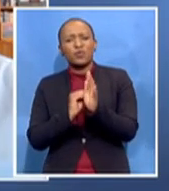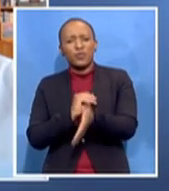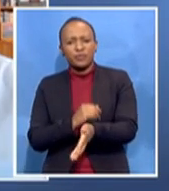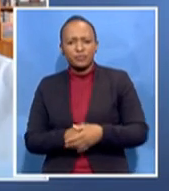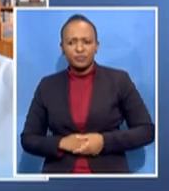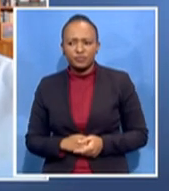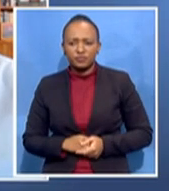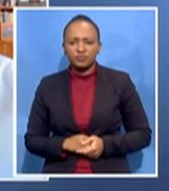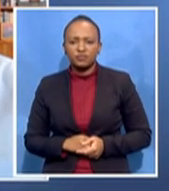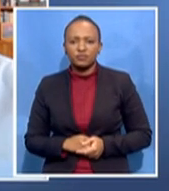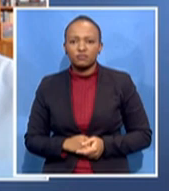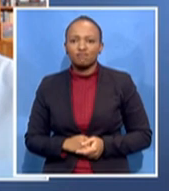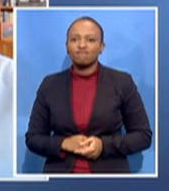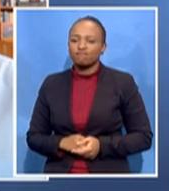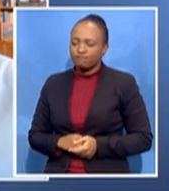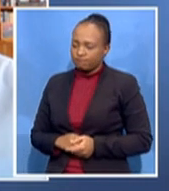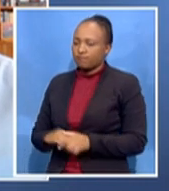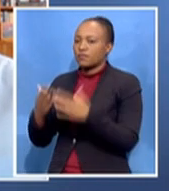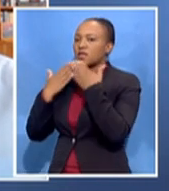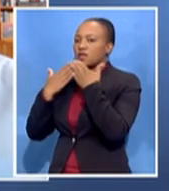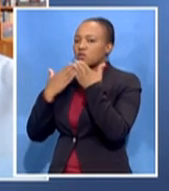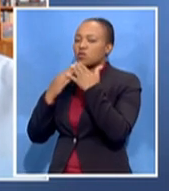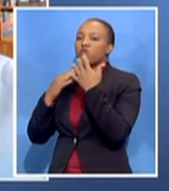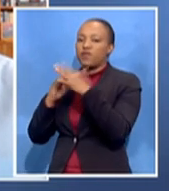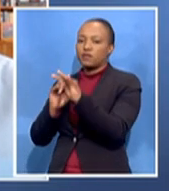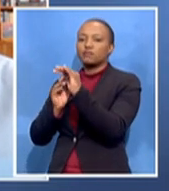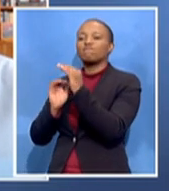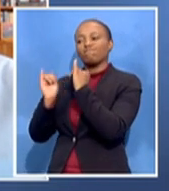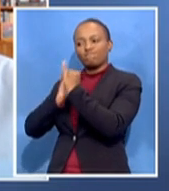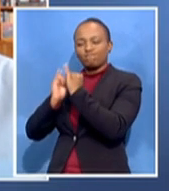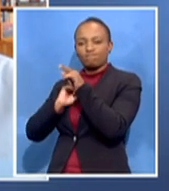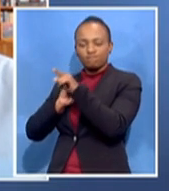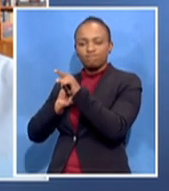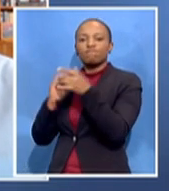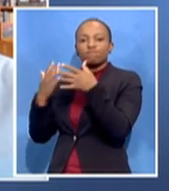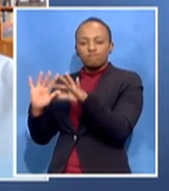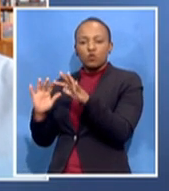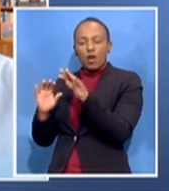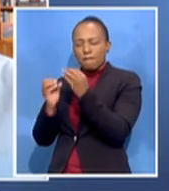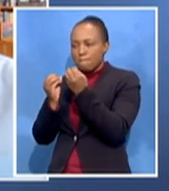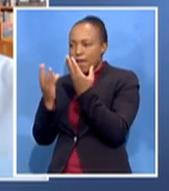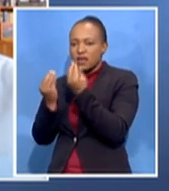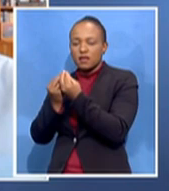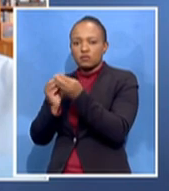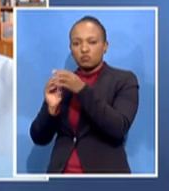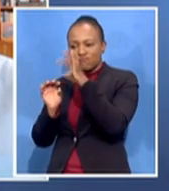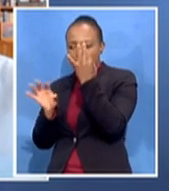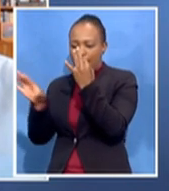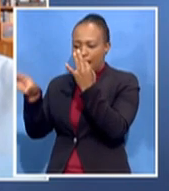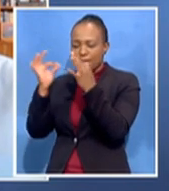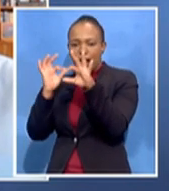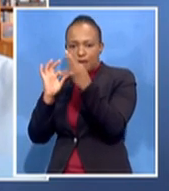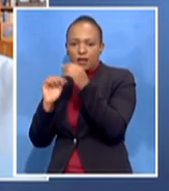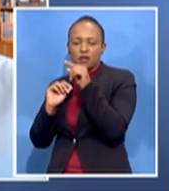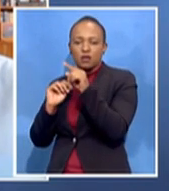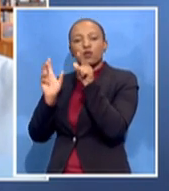morning. Of course, there's many elements to unpack on this conversation, and this will continue in the coming days. But for